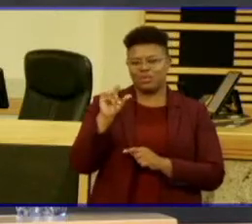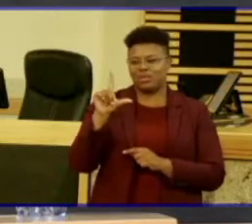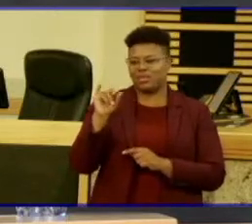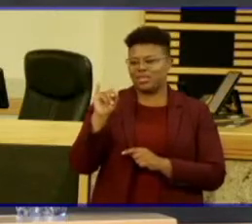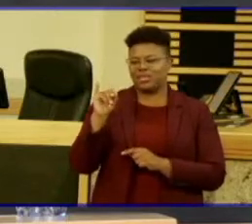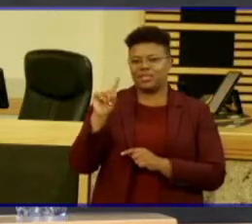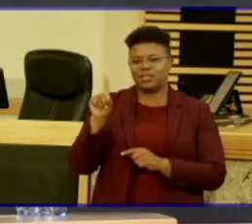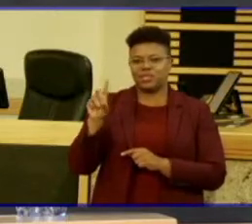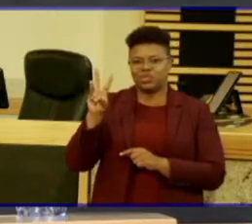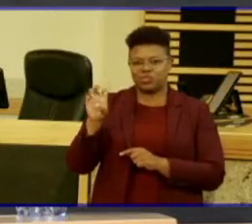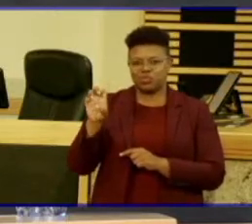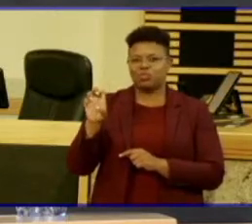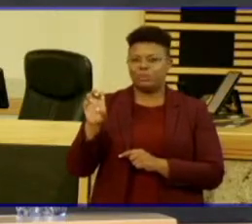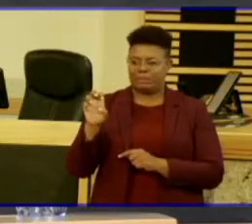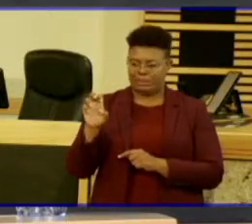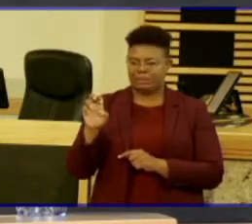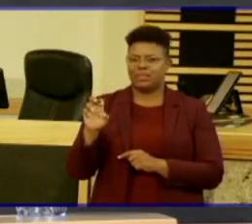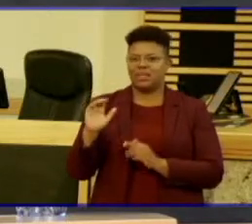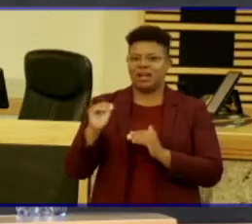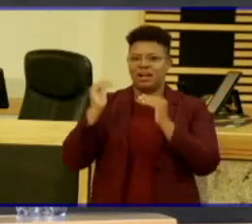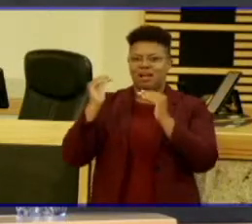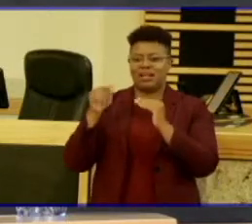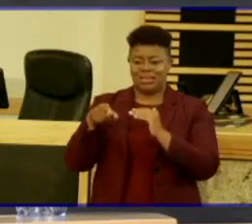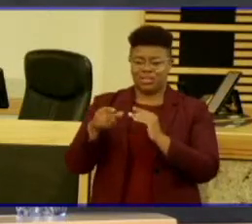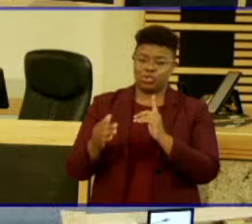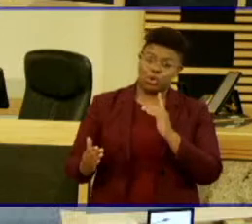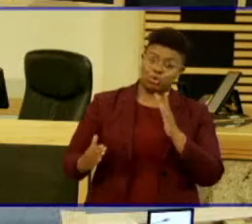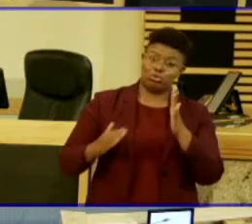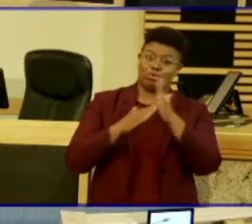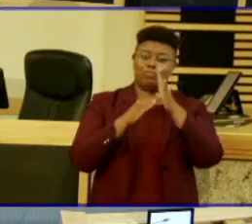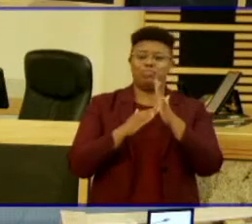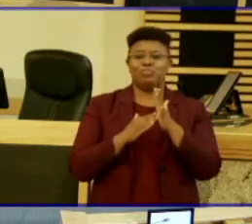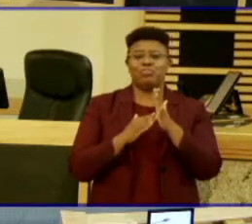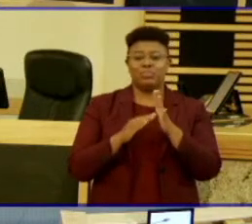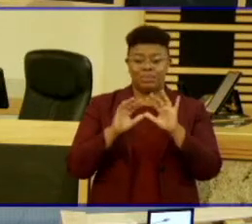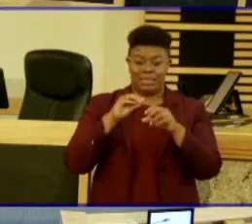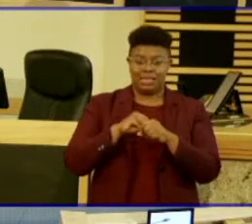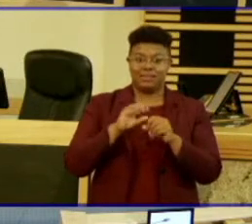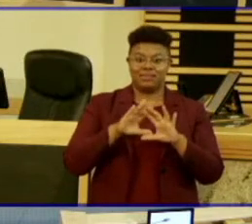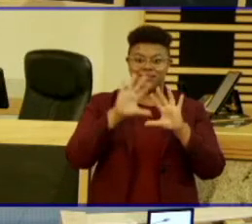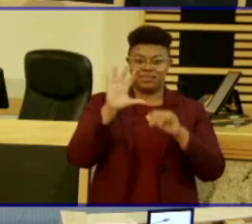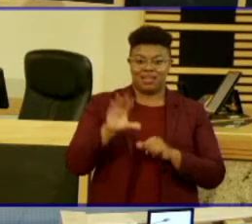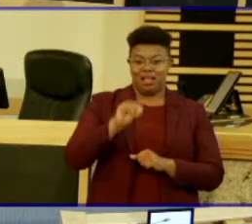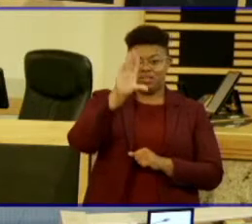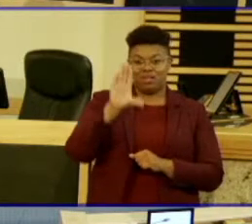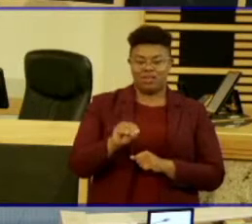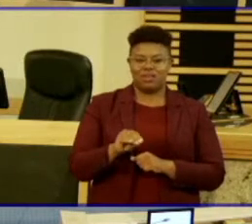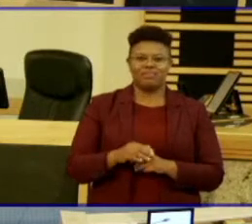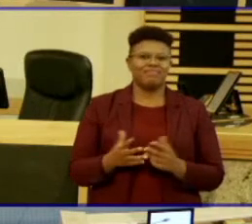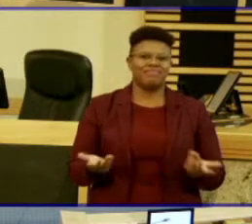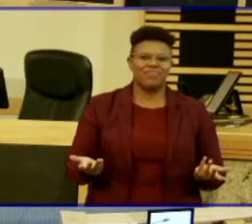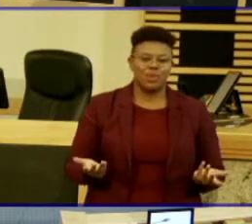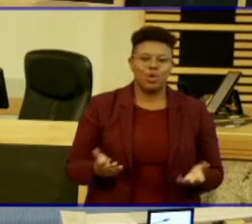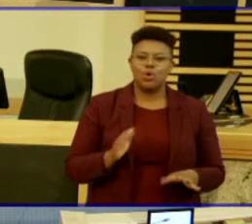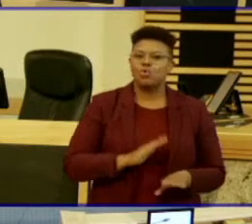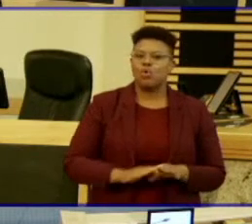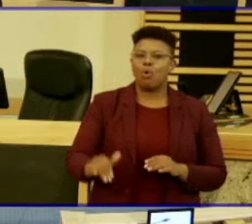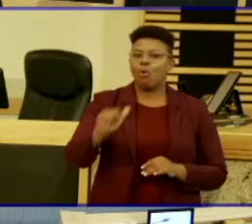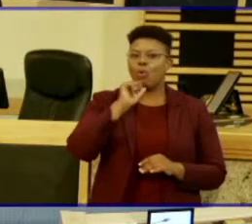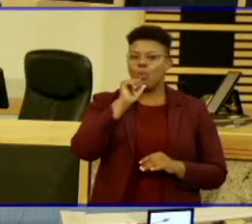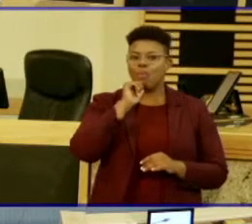top achiever in the country in the historical disadvantaged school category. Noba Sikulanda Osikuyu